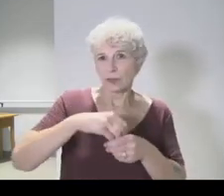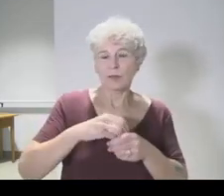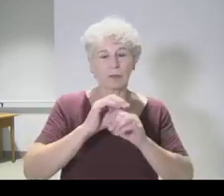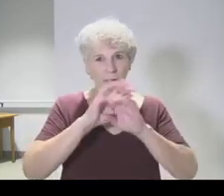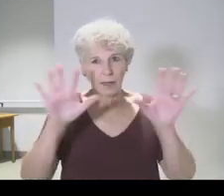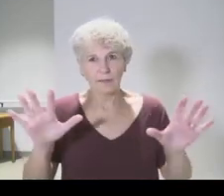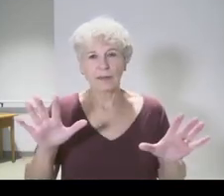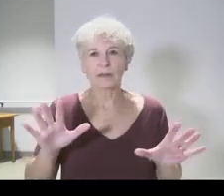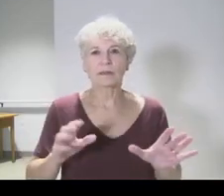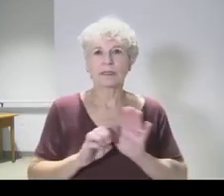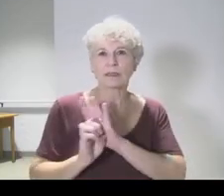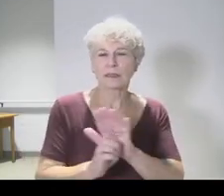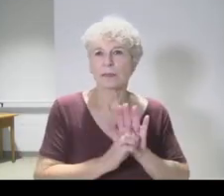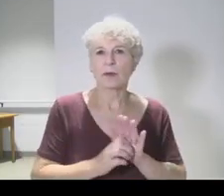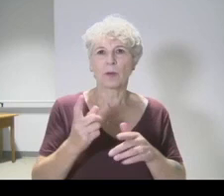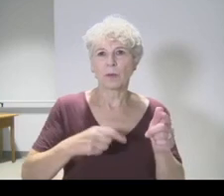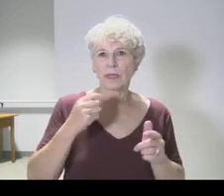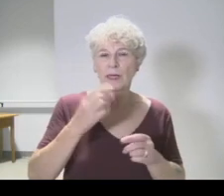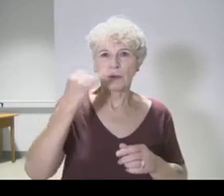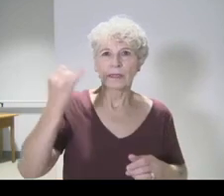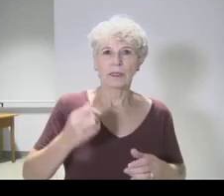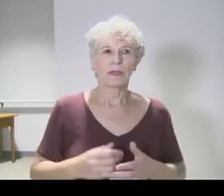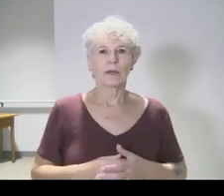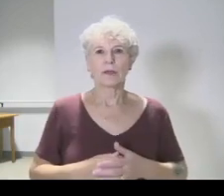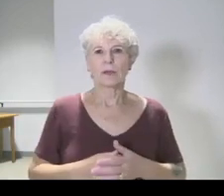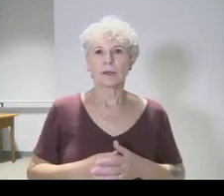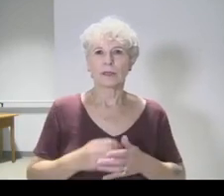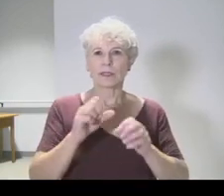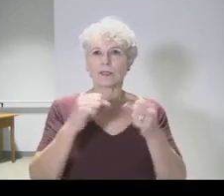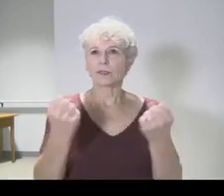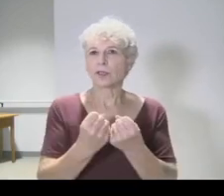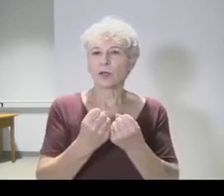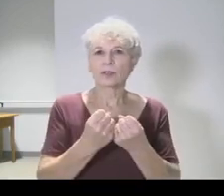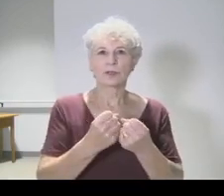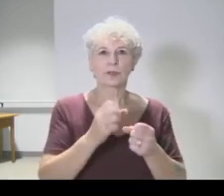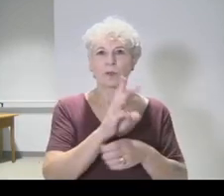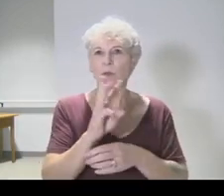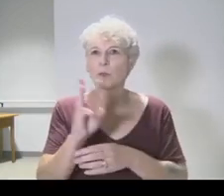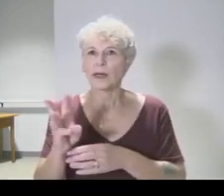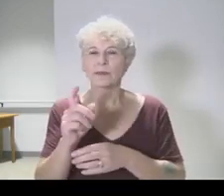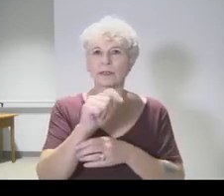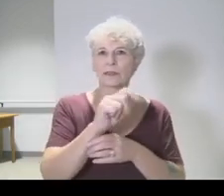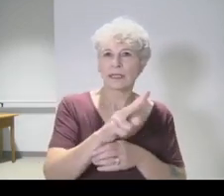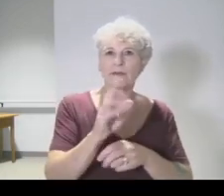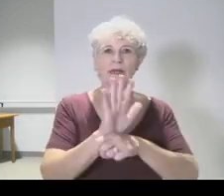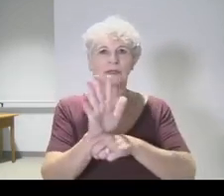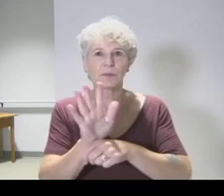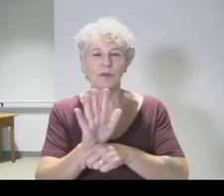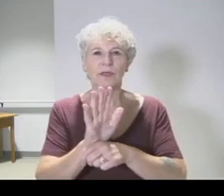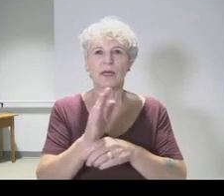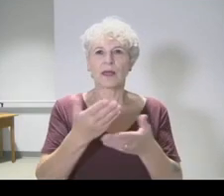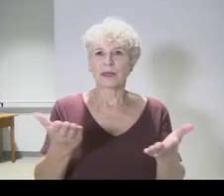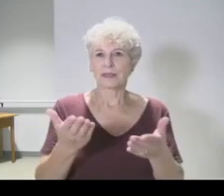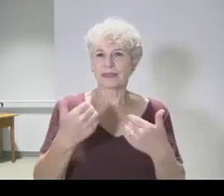example of what we can imagine, our overconsumption of social media, websites, TV shows, movies that contain things